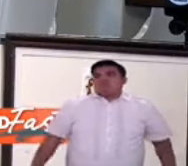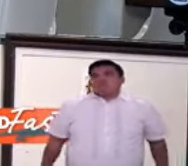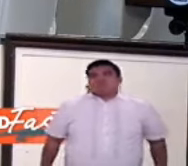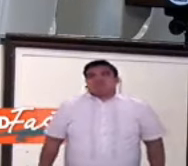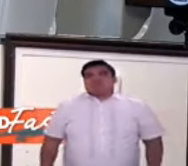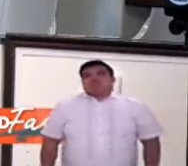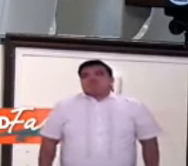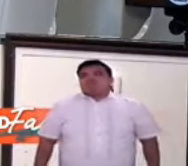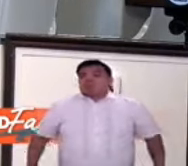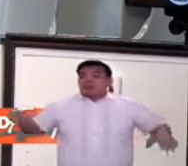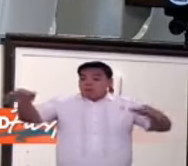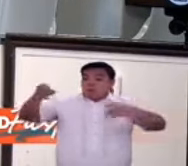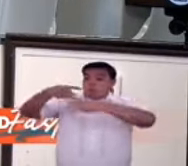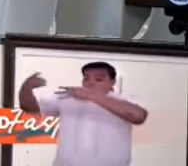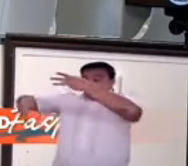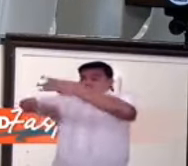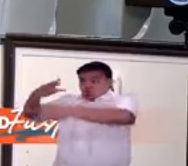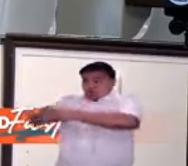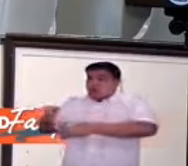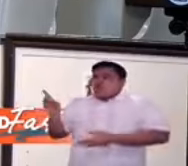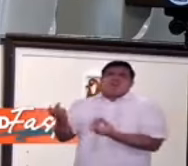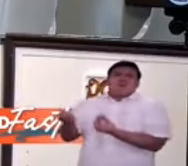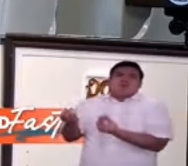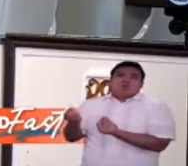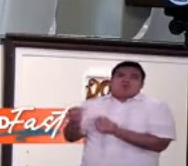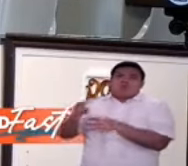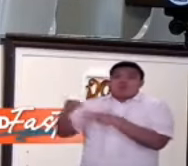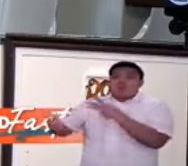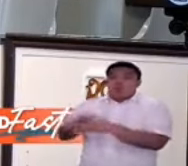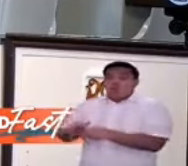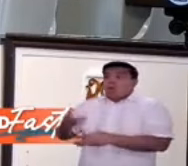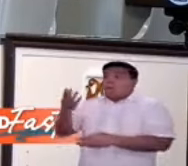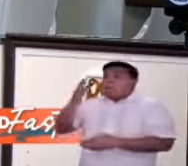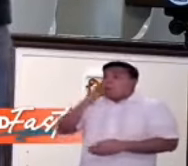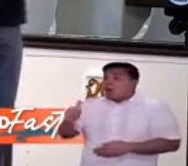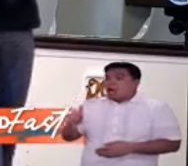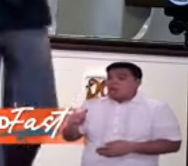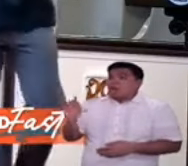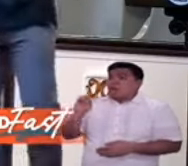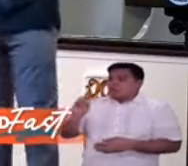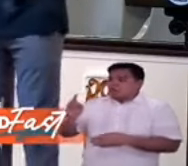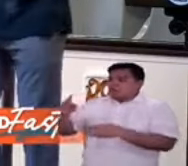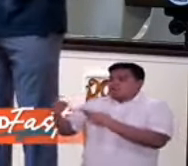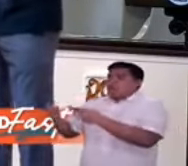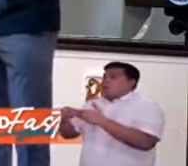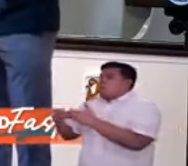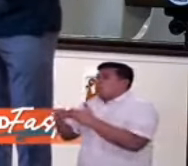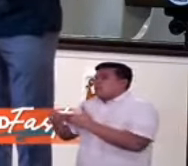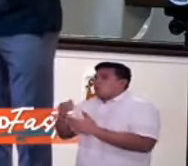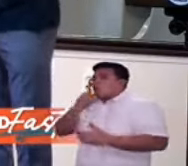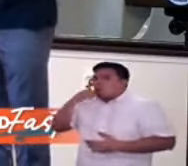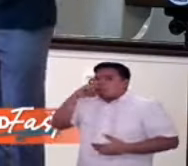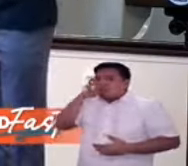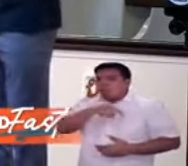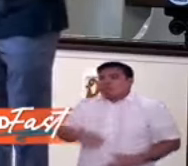know, the world had the world. What do they do? The world. By 18, the world, ila